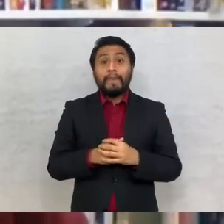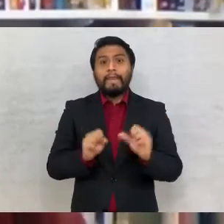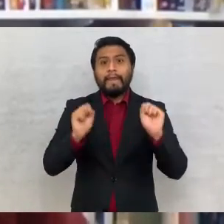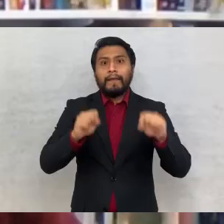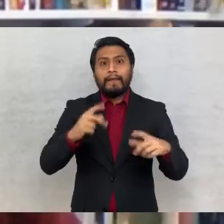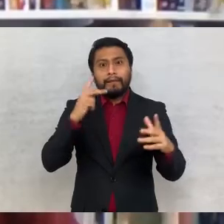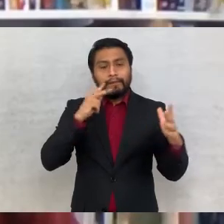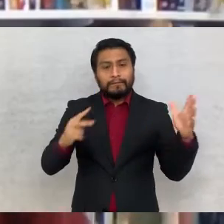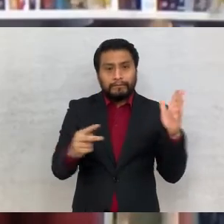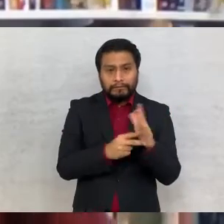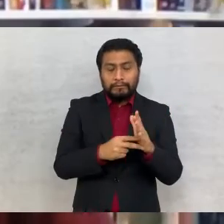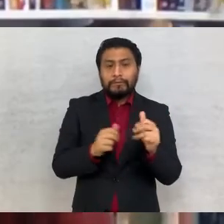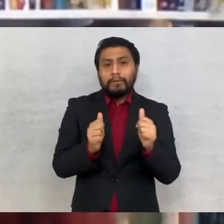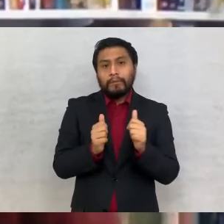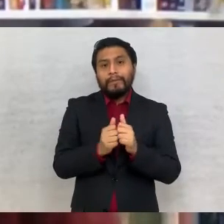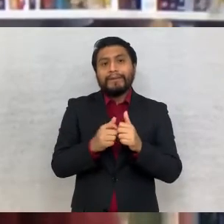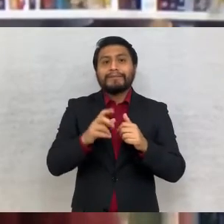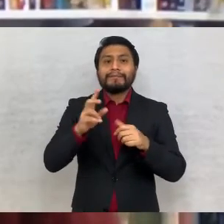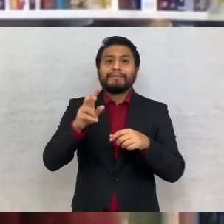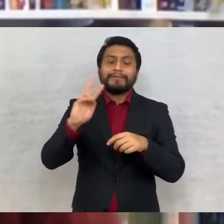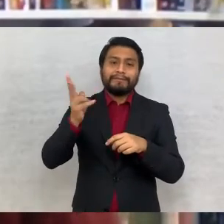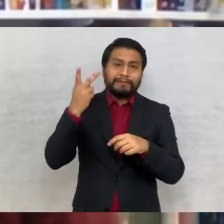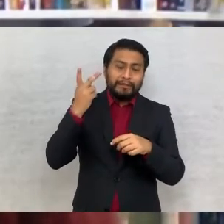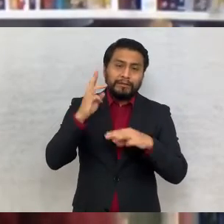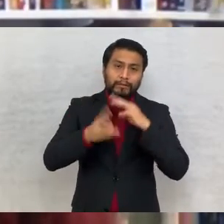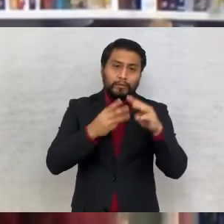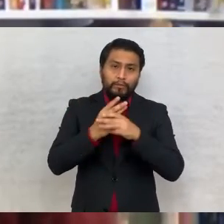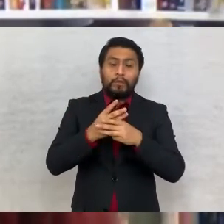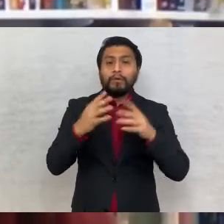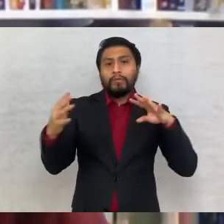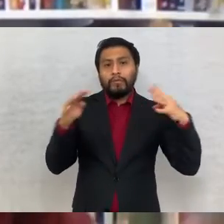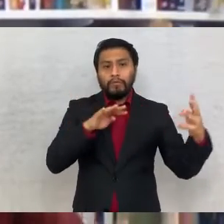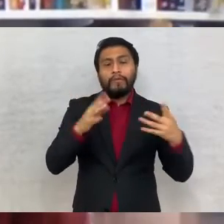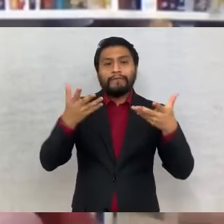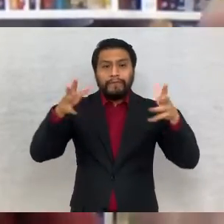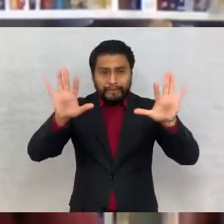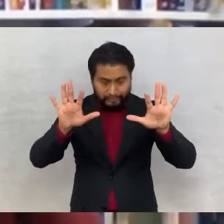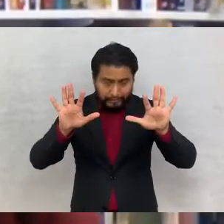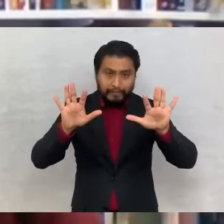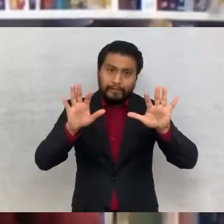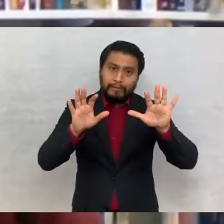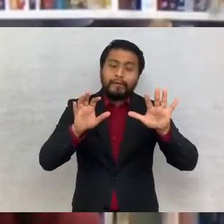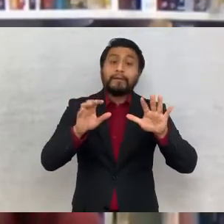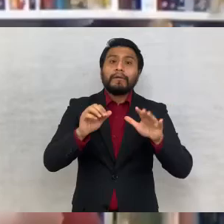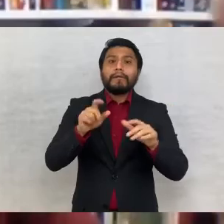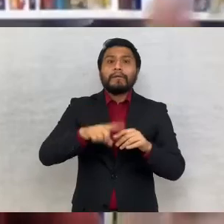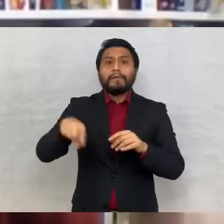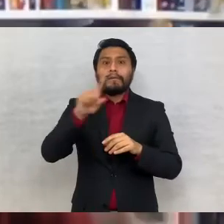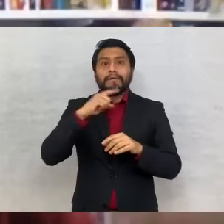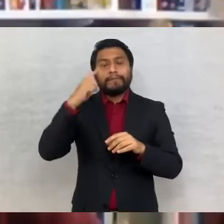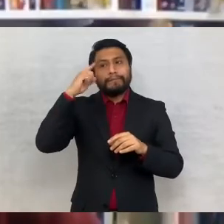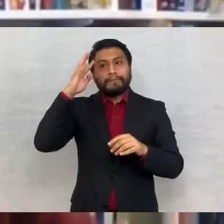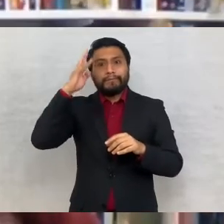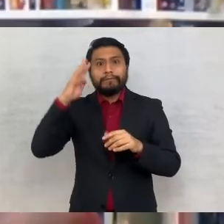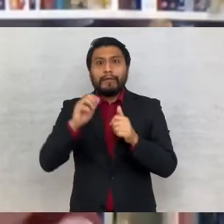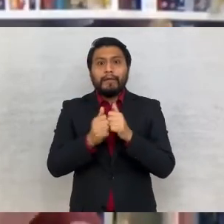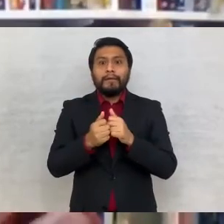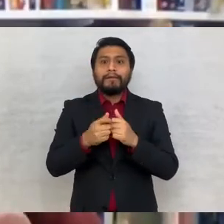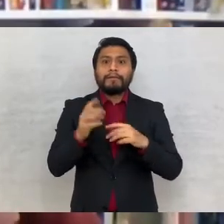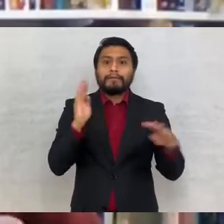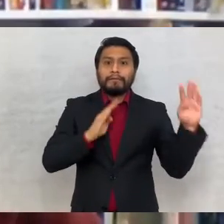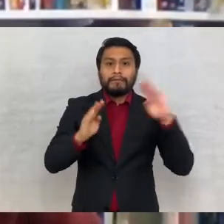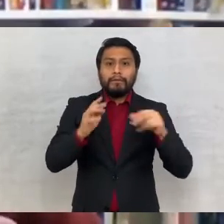that label. The leader of Argentine eugenics was now Carlos Bernaldo de Quirós, a lawyer who had been part of